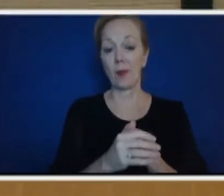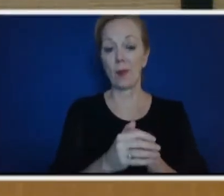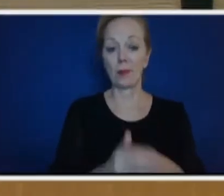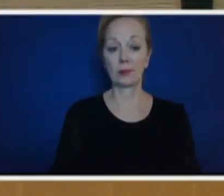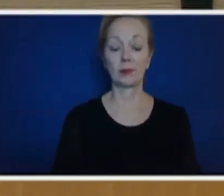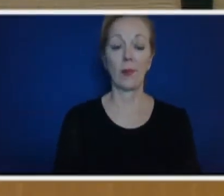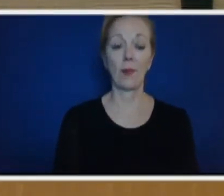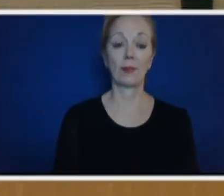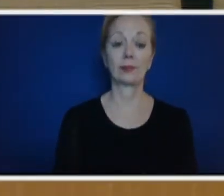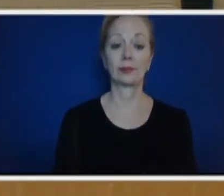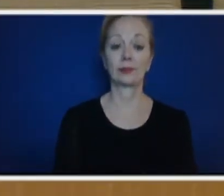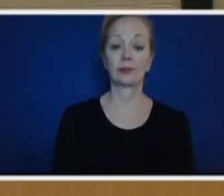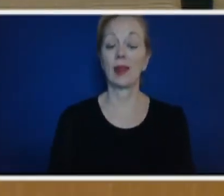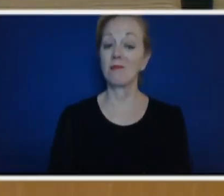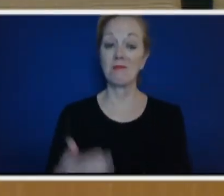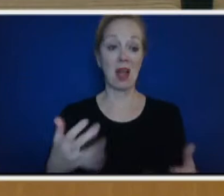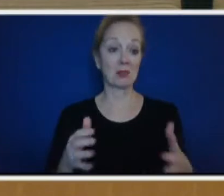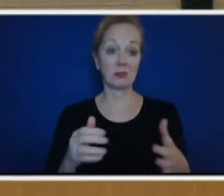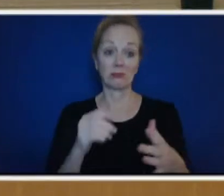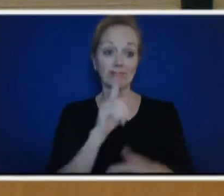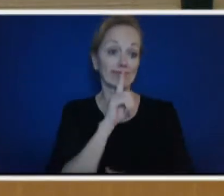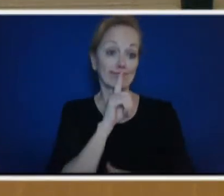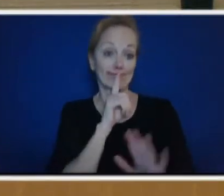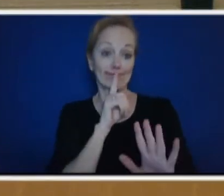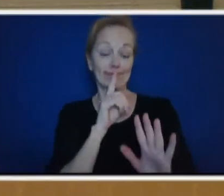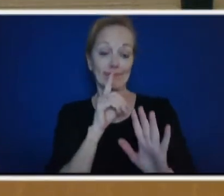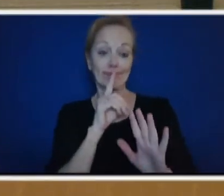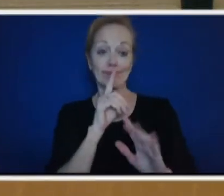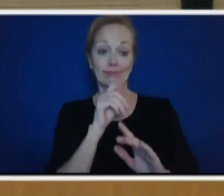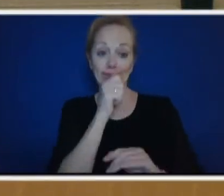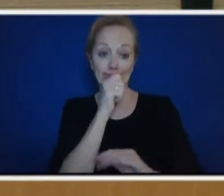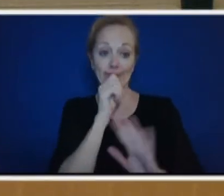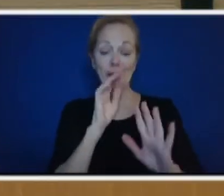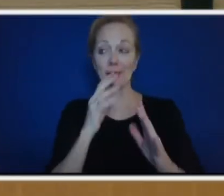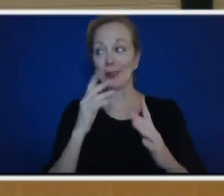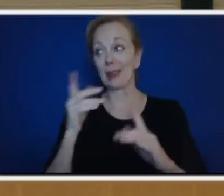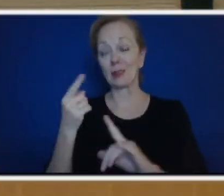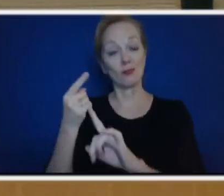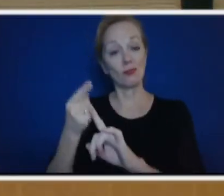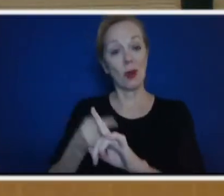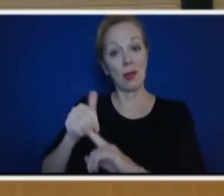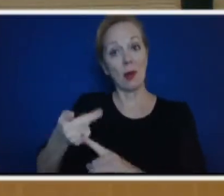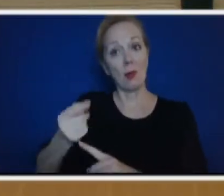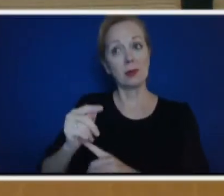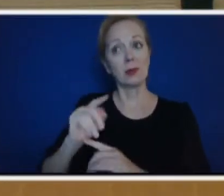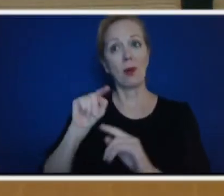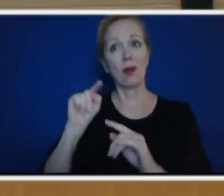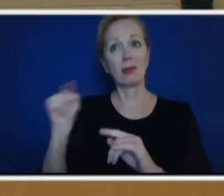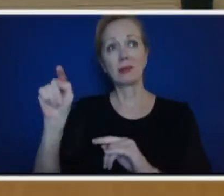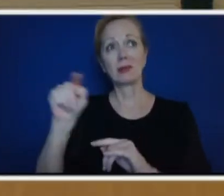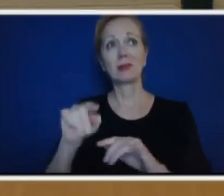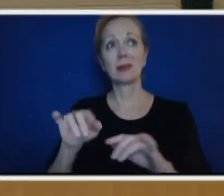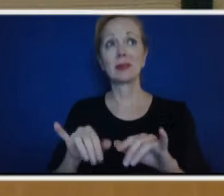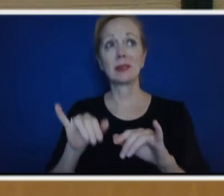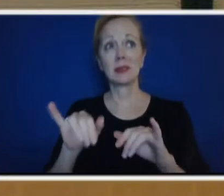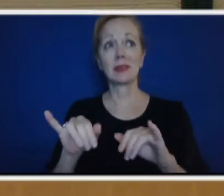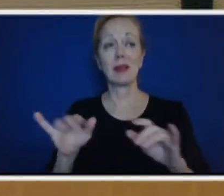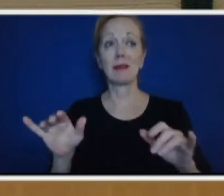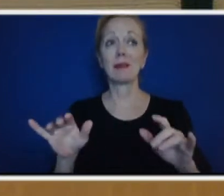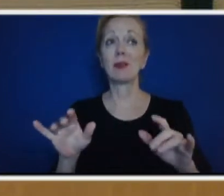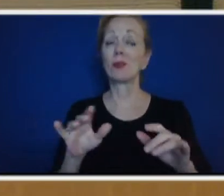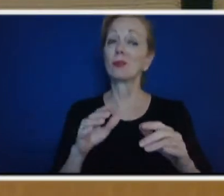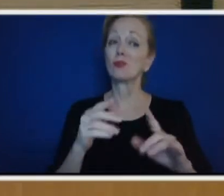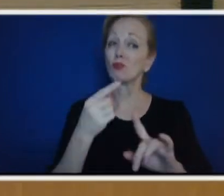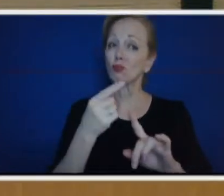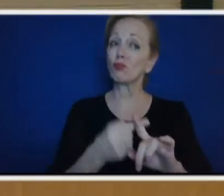Don't want to hide that fact. They don't have any problem renting their apartments. I think all the apartments in these areas stay very well